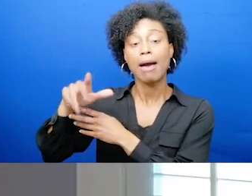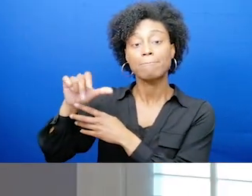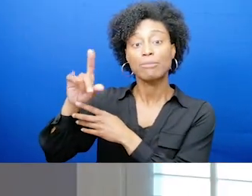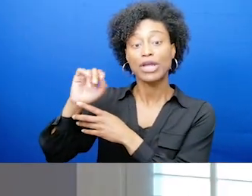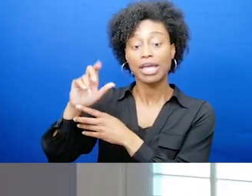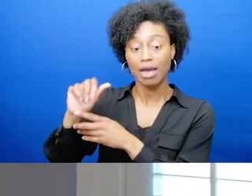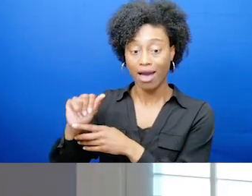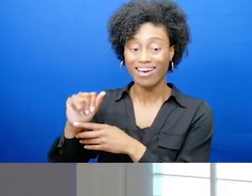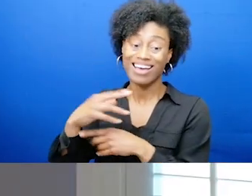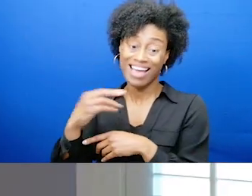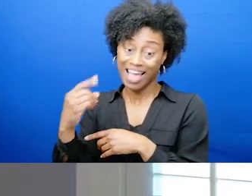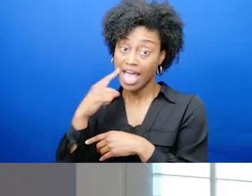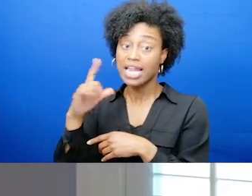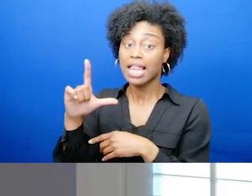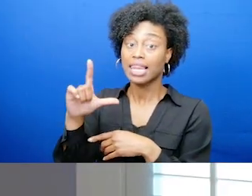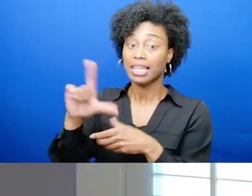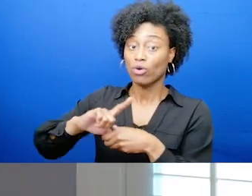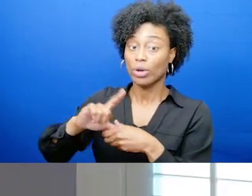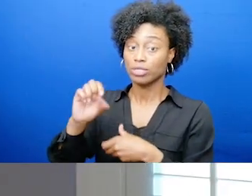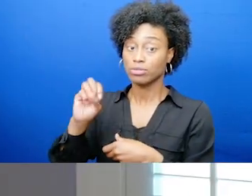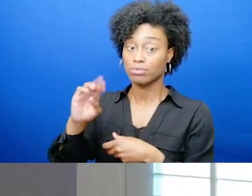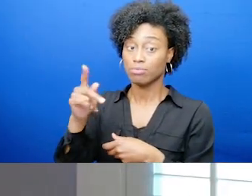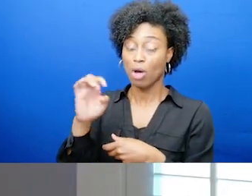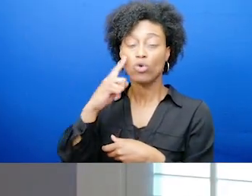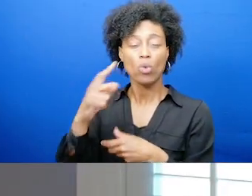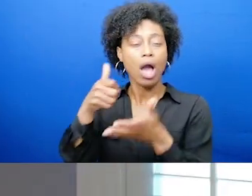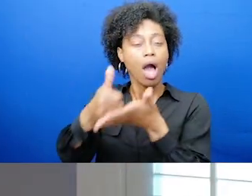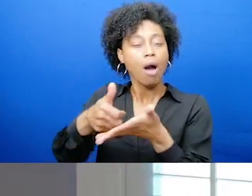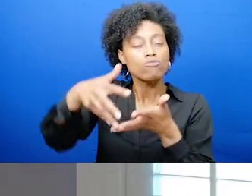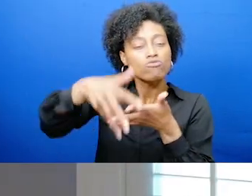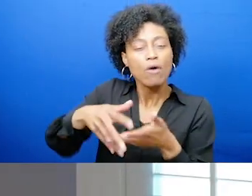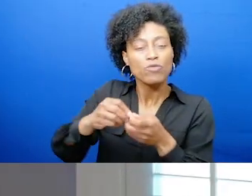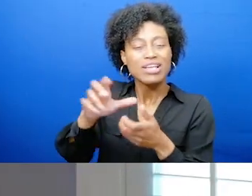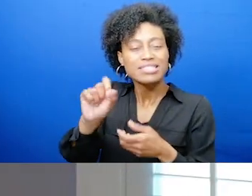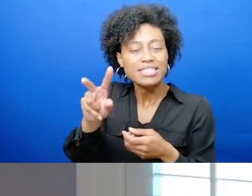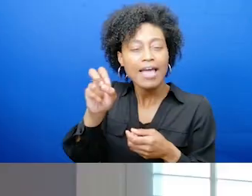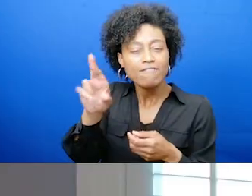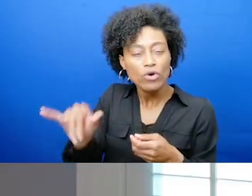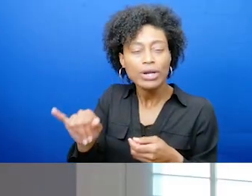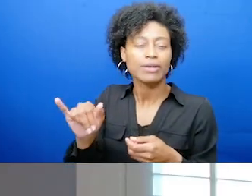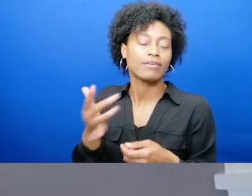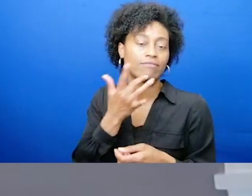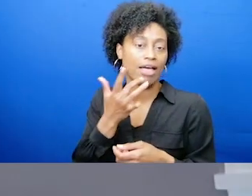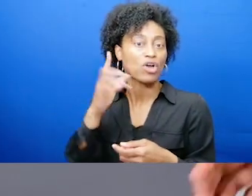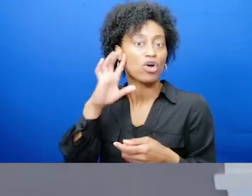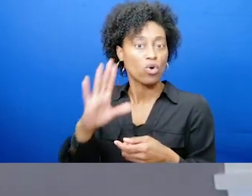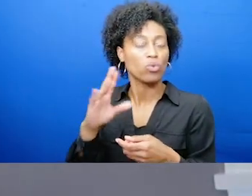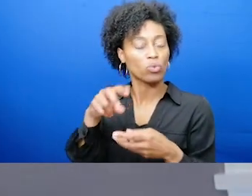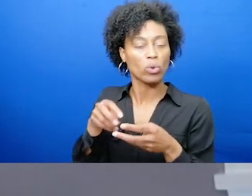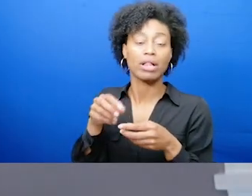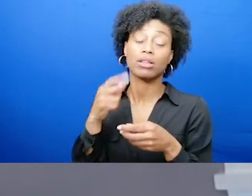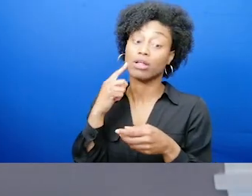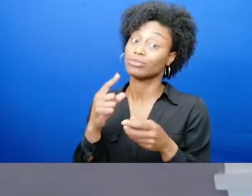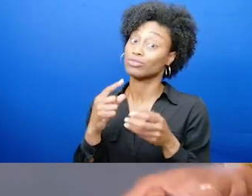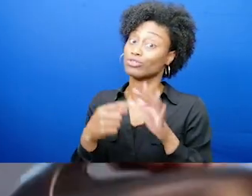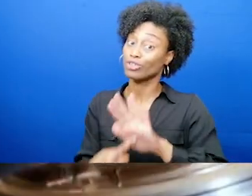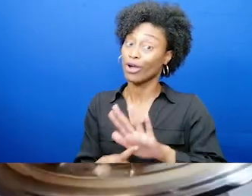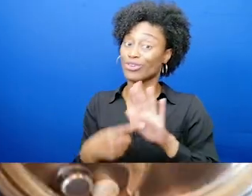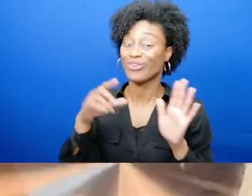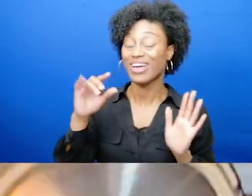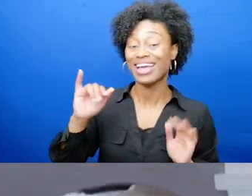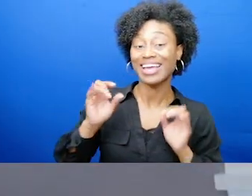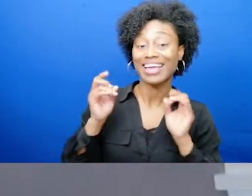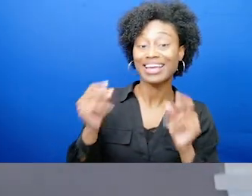flavor without the saturated fat. We're going to simmer these until they're tender and perfect. Let's cook! Set the Instant Pot